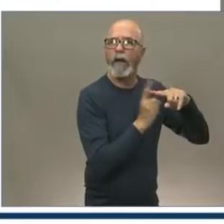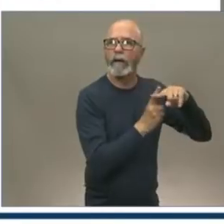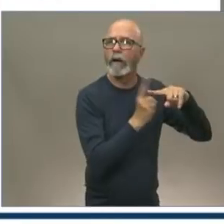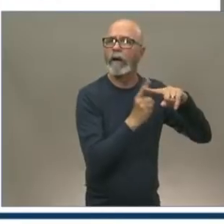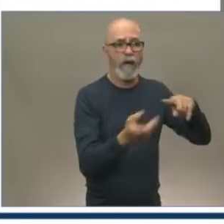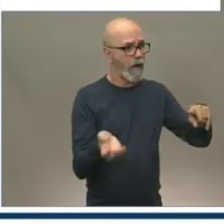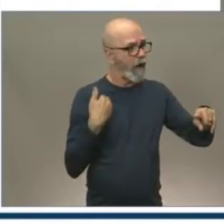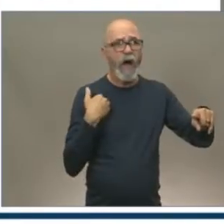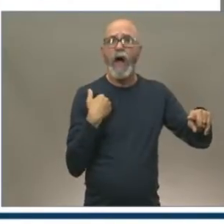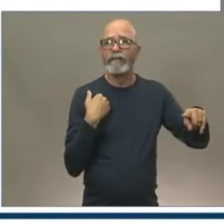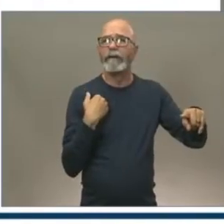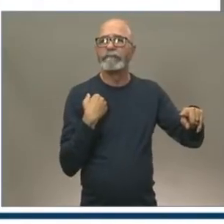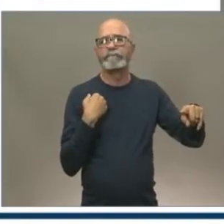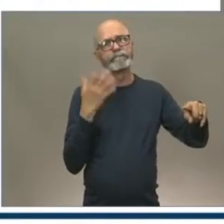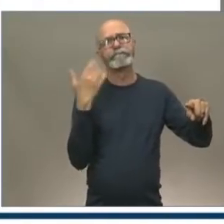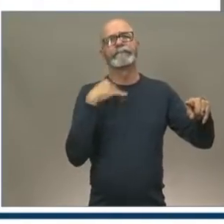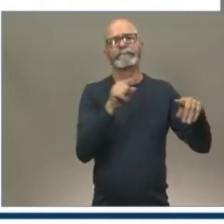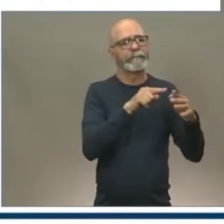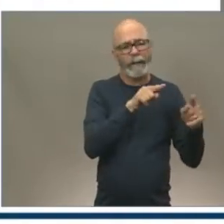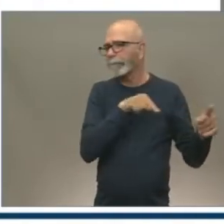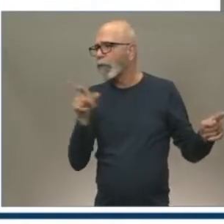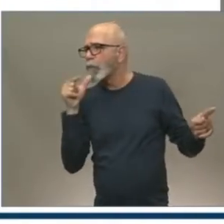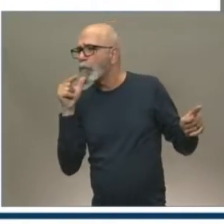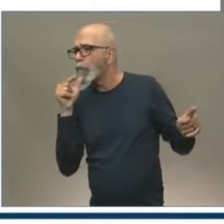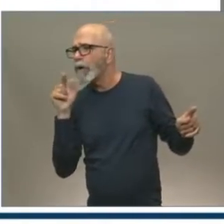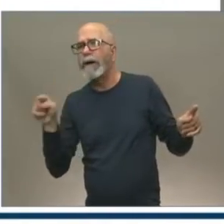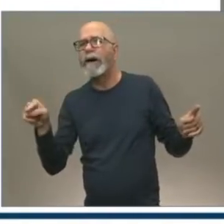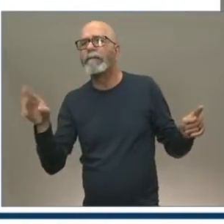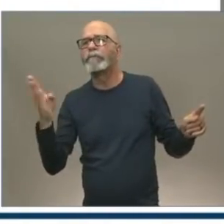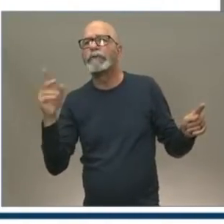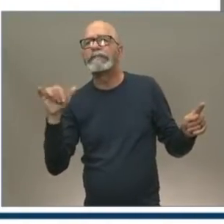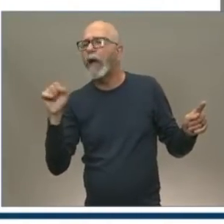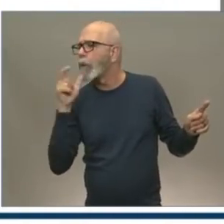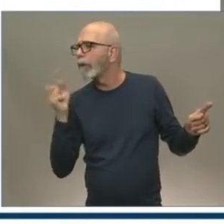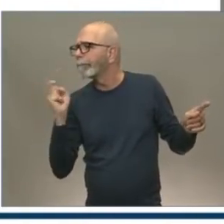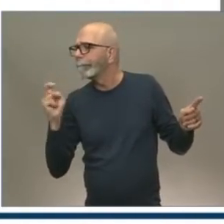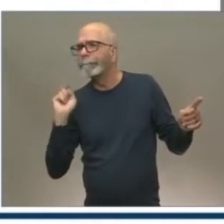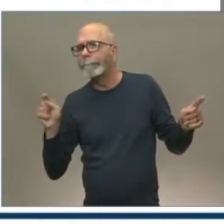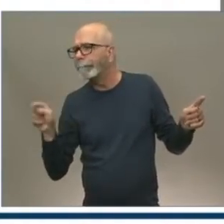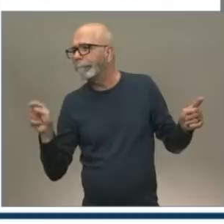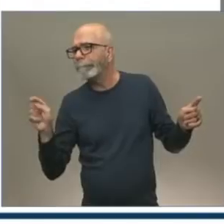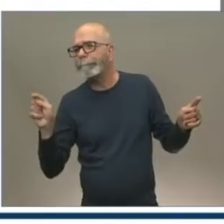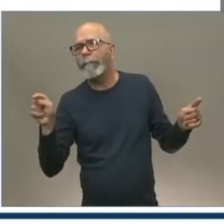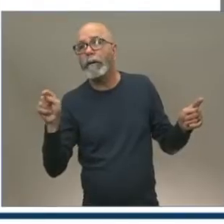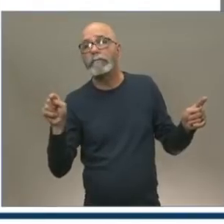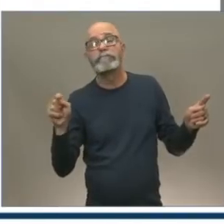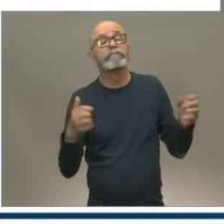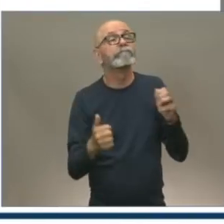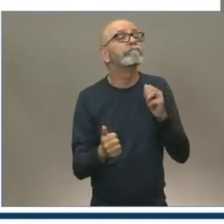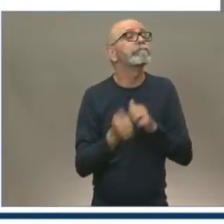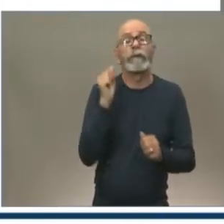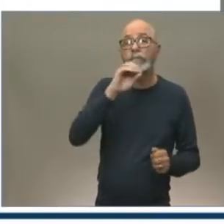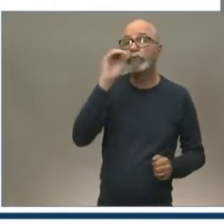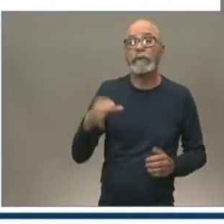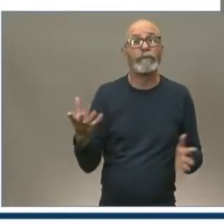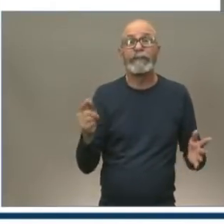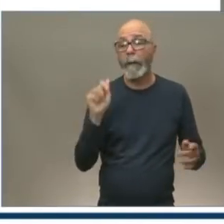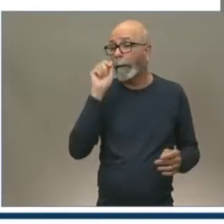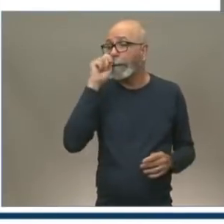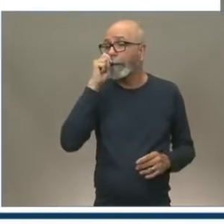back, even the last several months, we've had a lot of people that are traveling test positive and they've maintained their